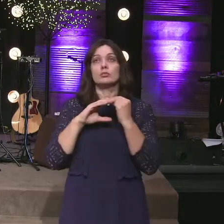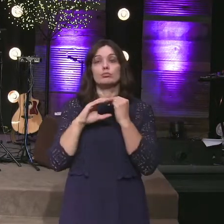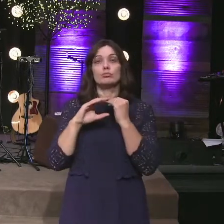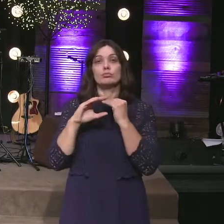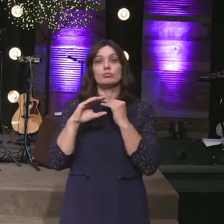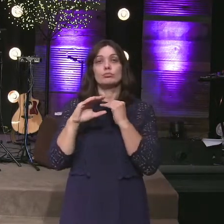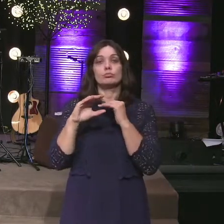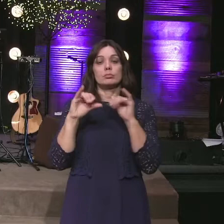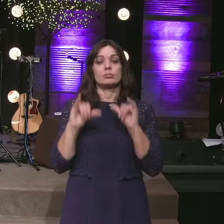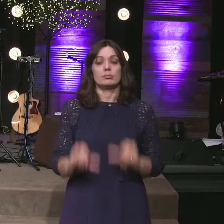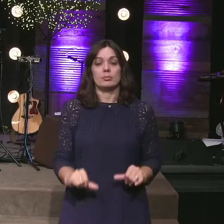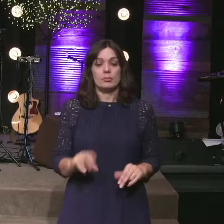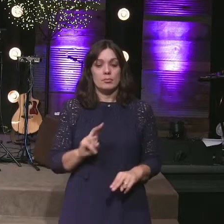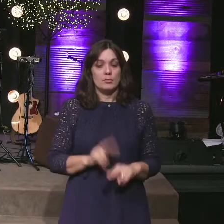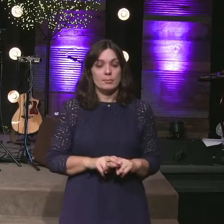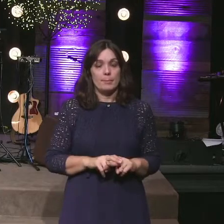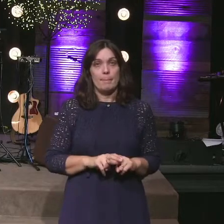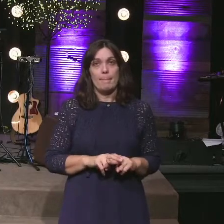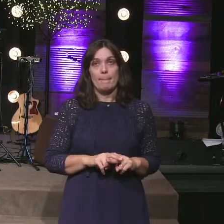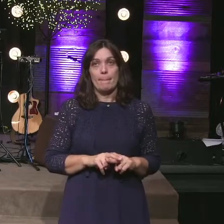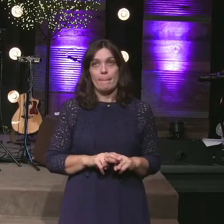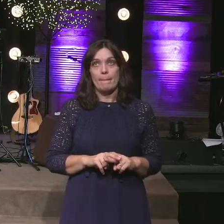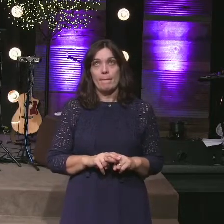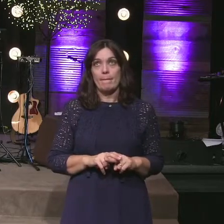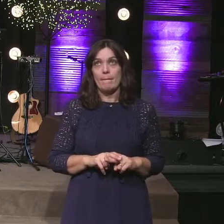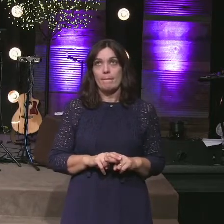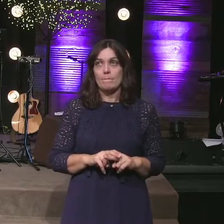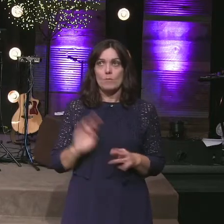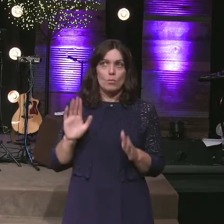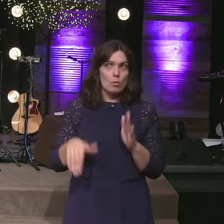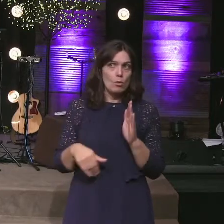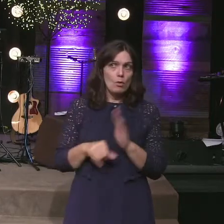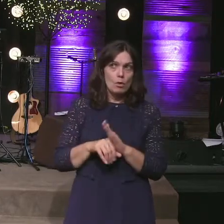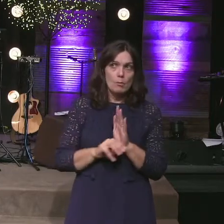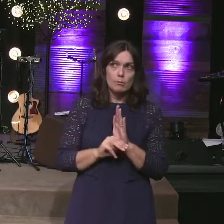sit. We're a bunch of mature Christians.